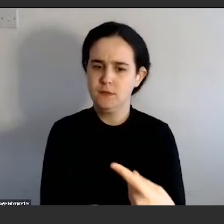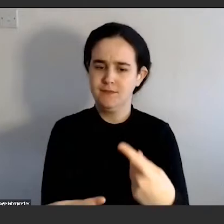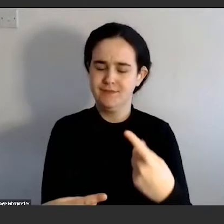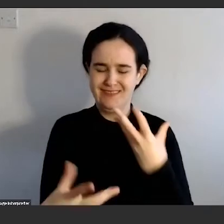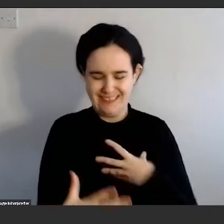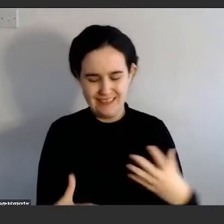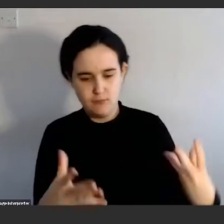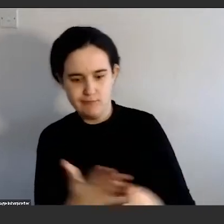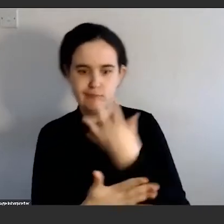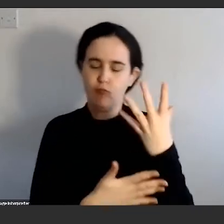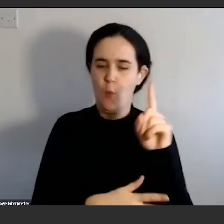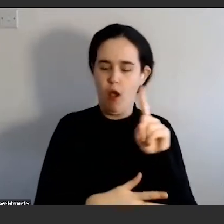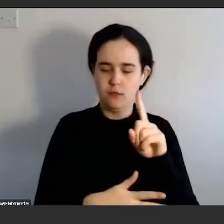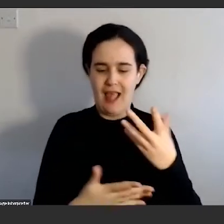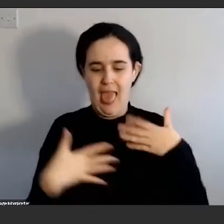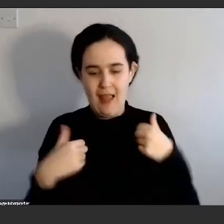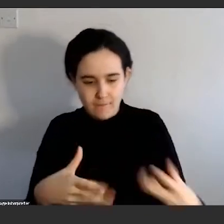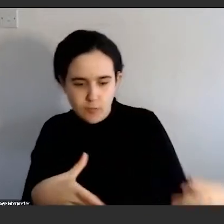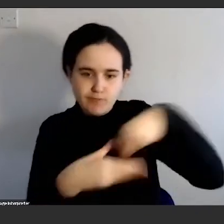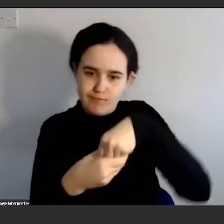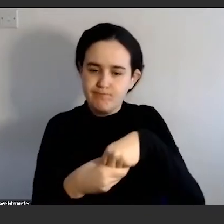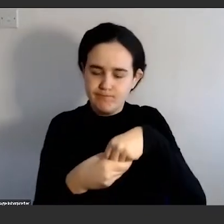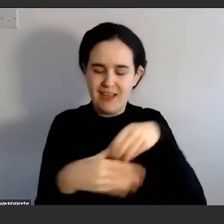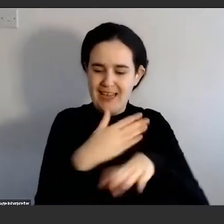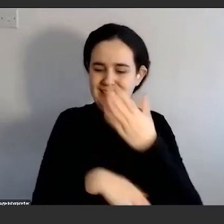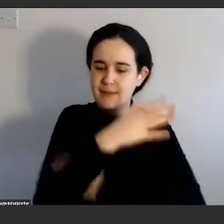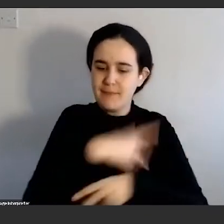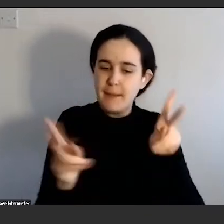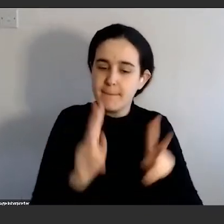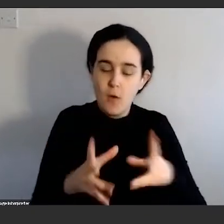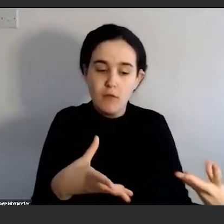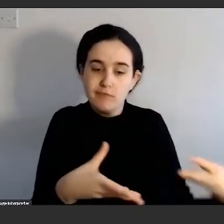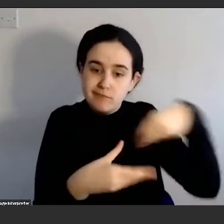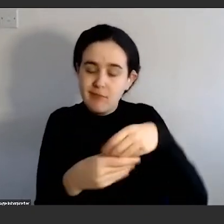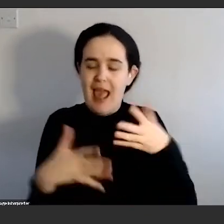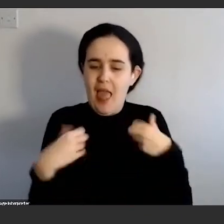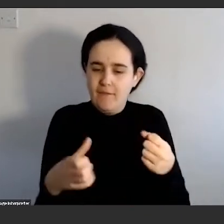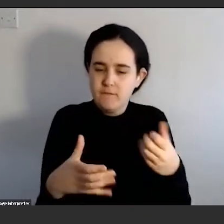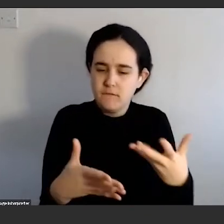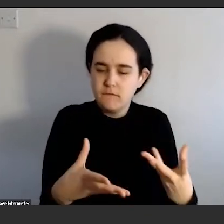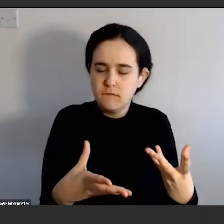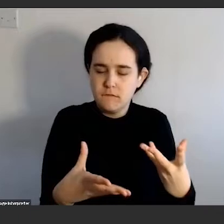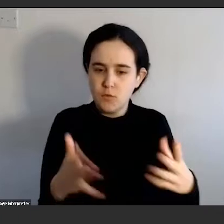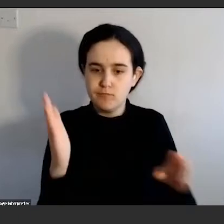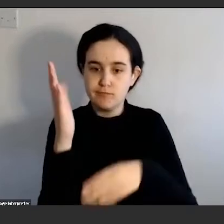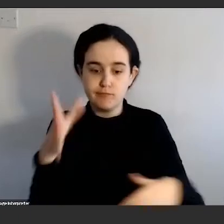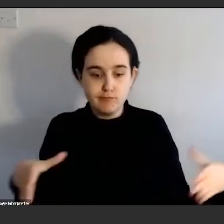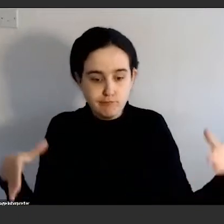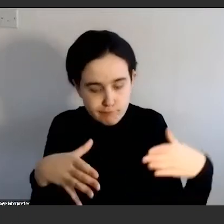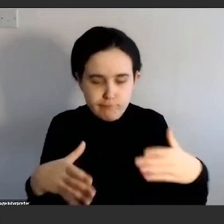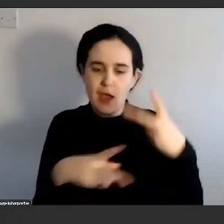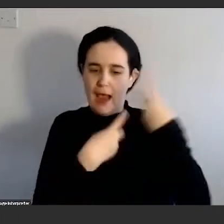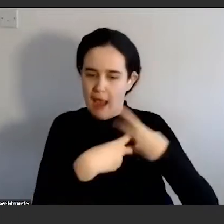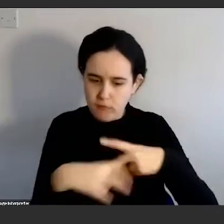We know that disability and poverty are mutually reinforcing. The pandemic has compounded the situation